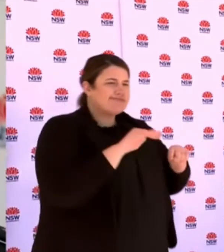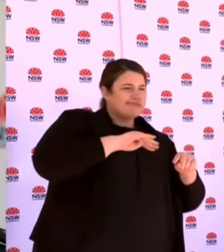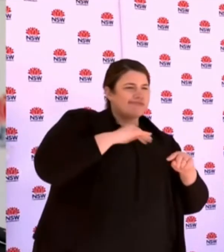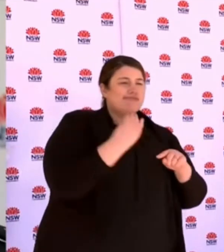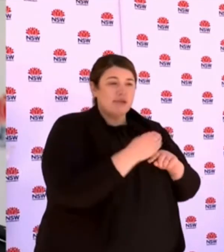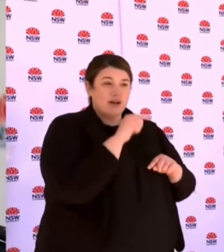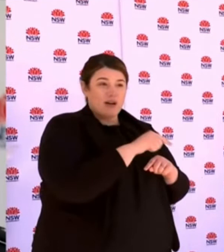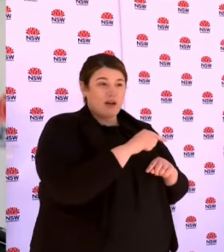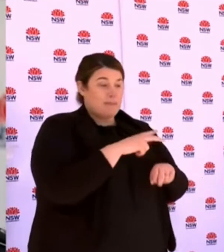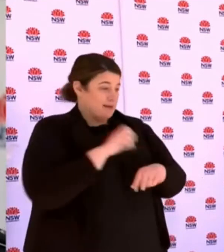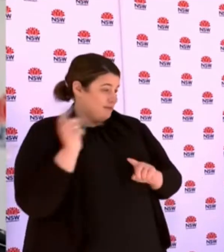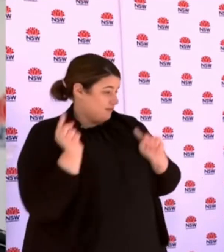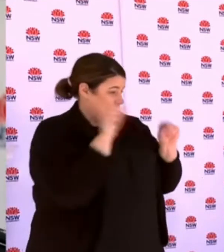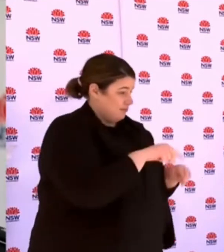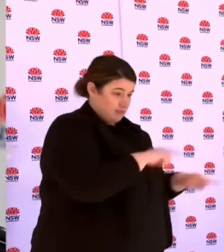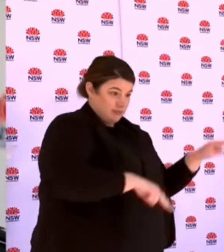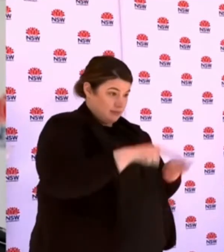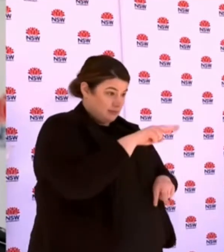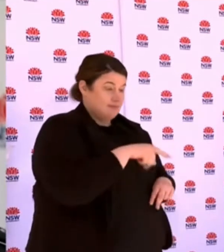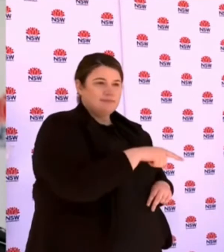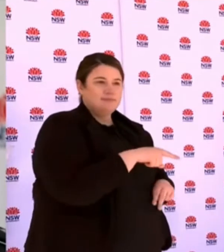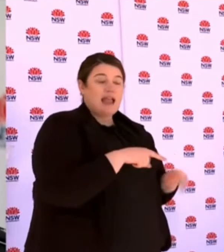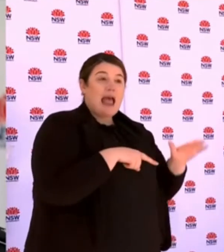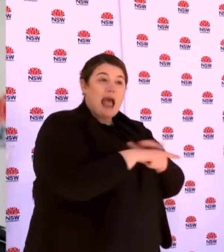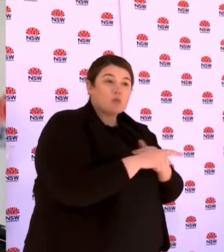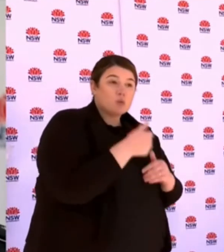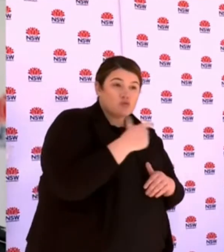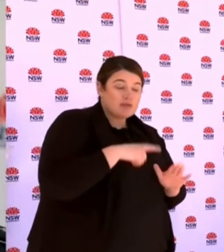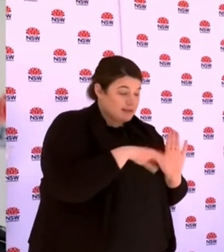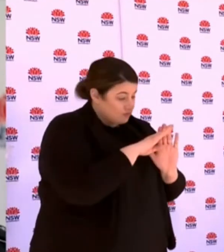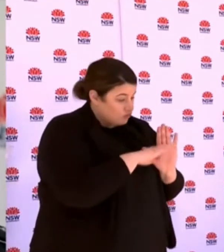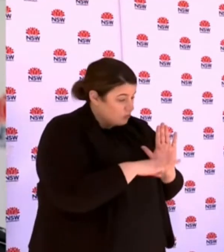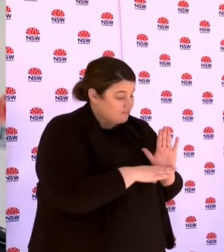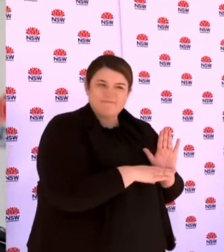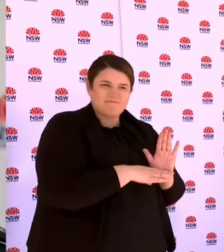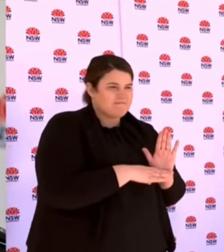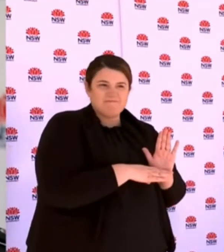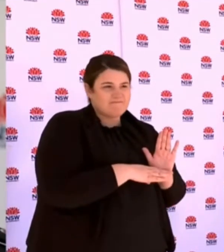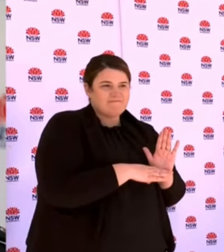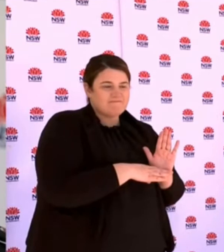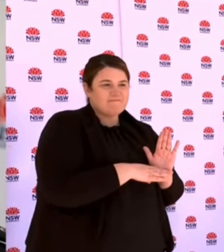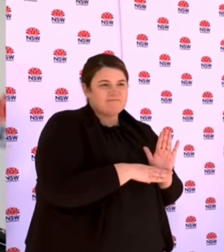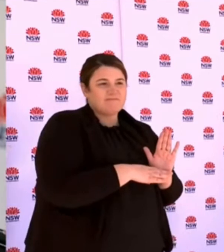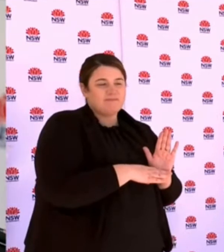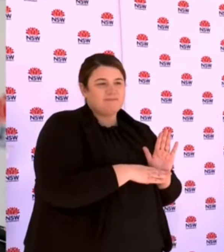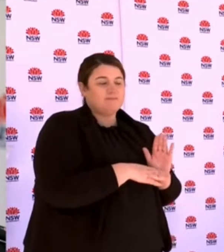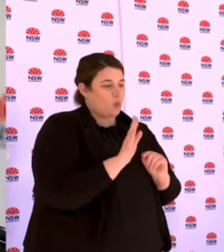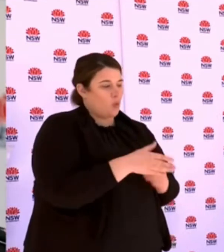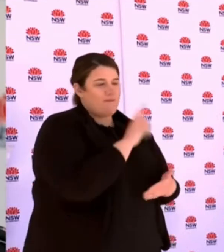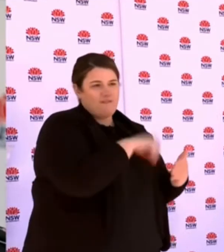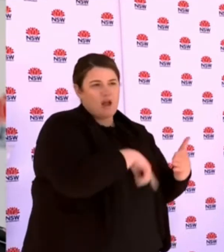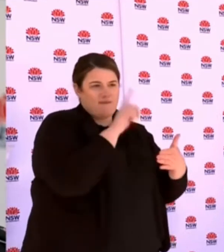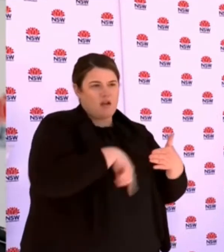activity. Police were notified, attended there, and each of those persons, clearly without a reasonable excuse to be out of home,